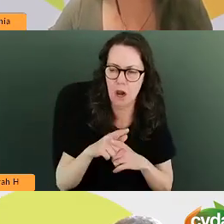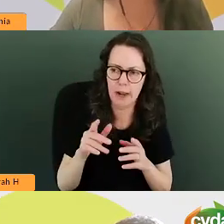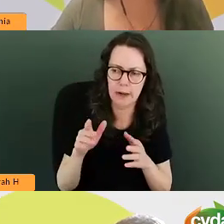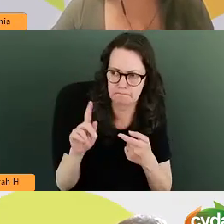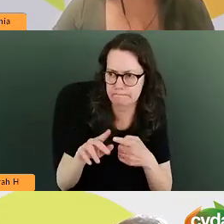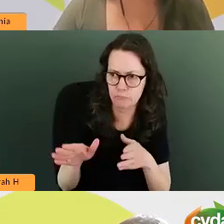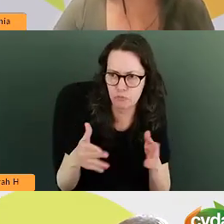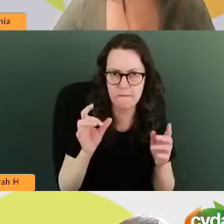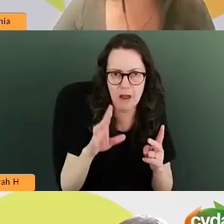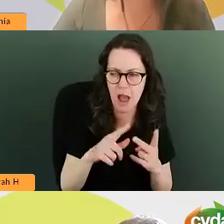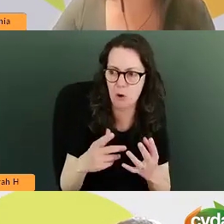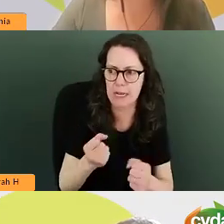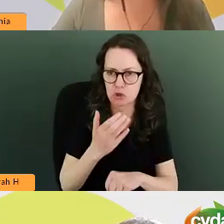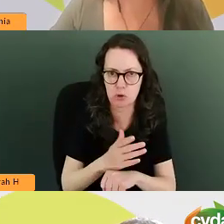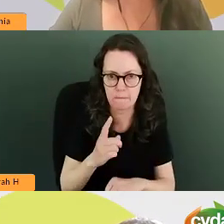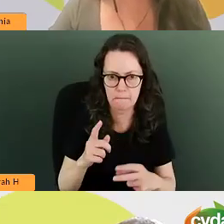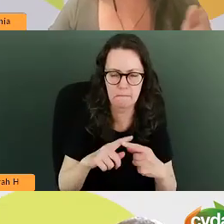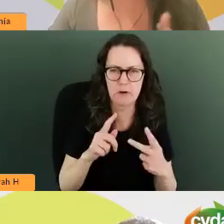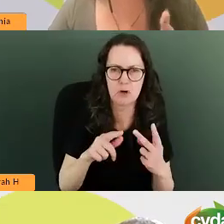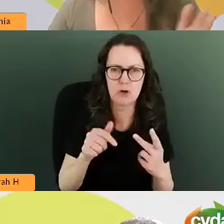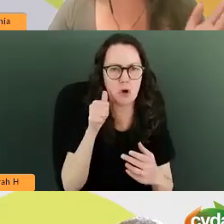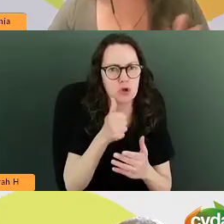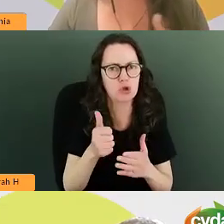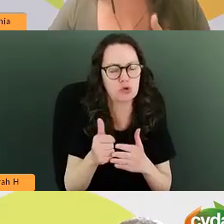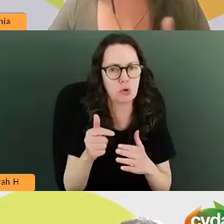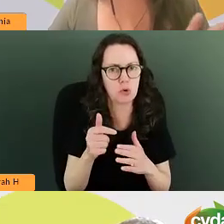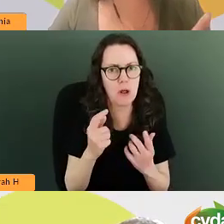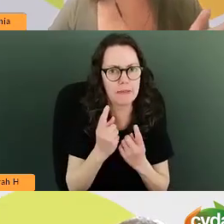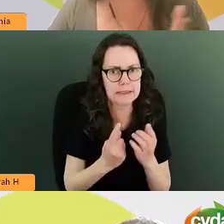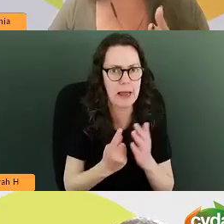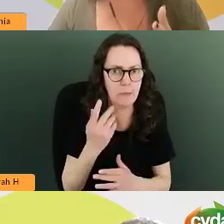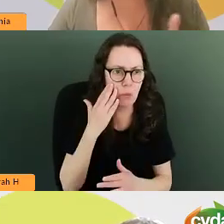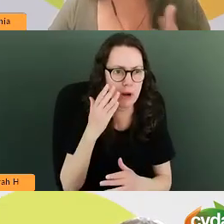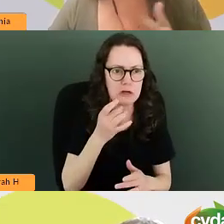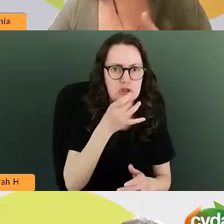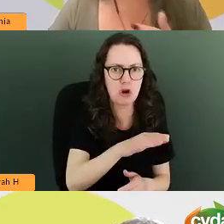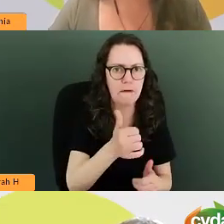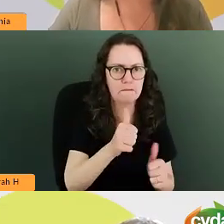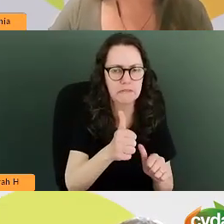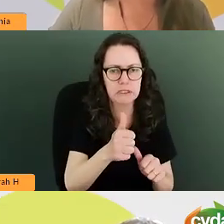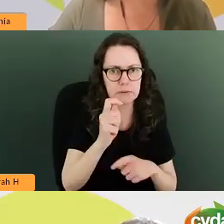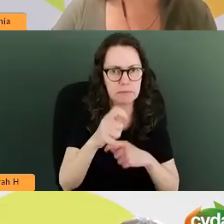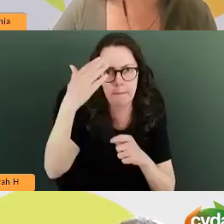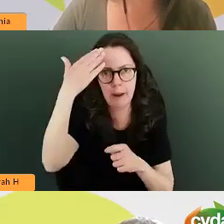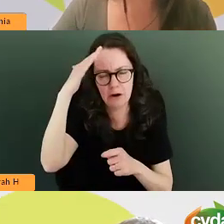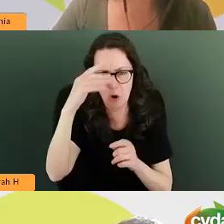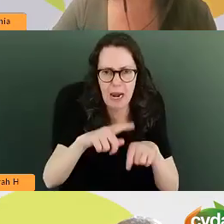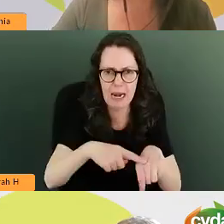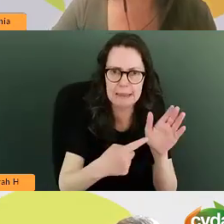home, getting a job, some of the things that might happen in sort of later teenage years and early